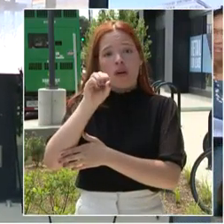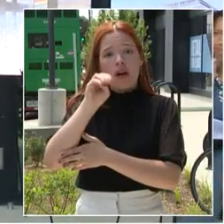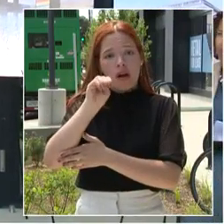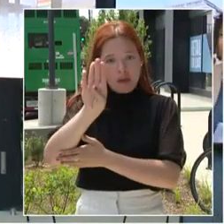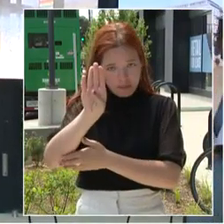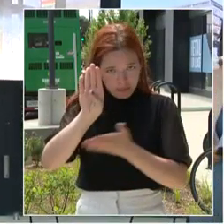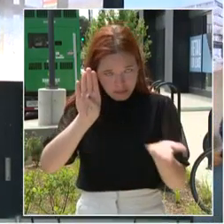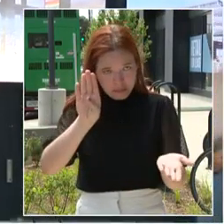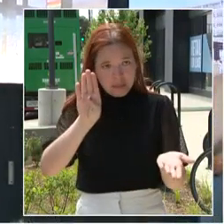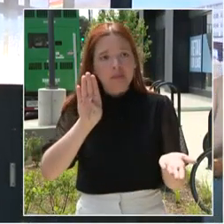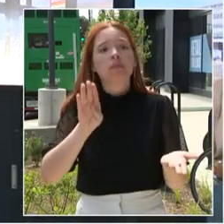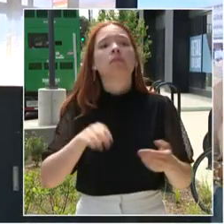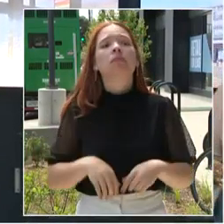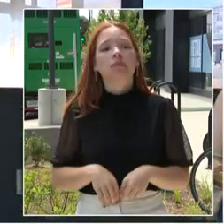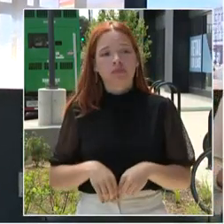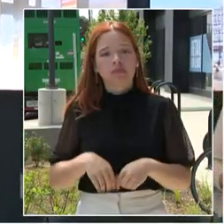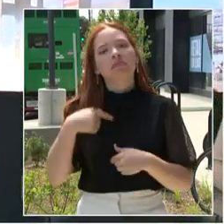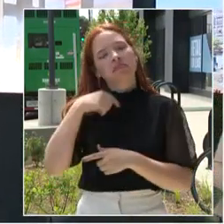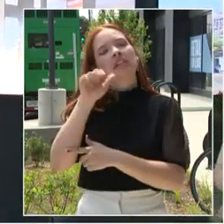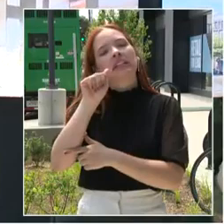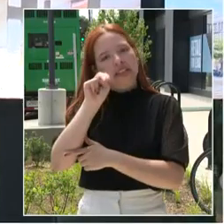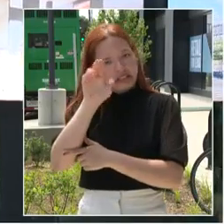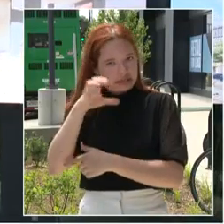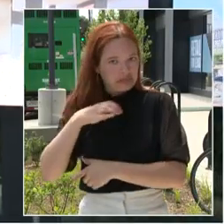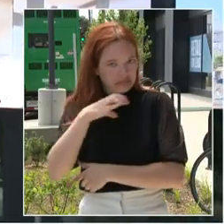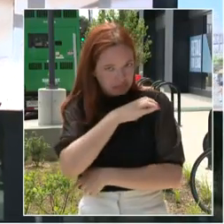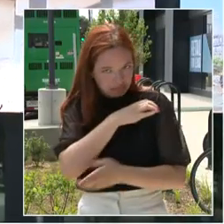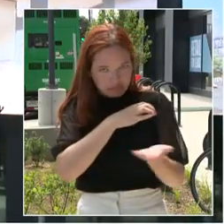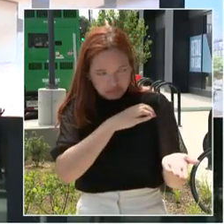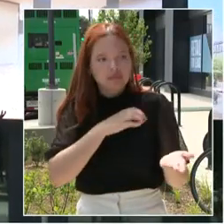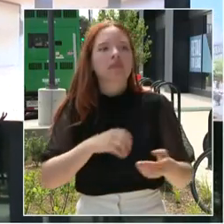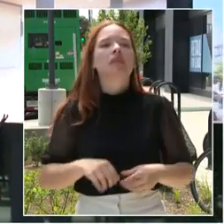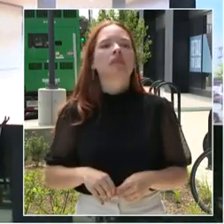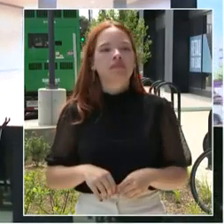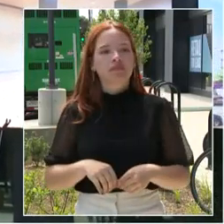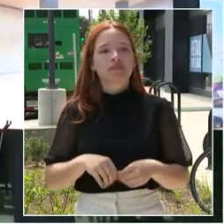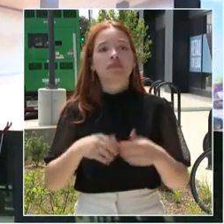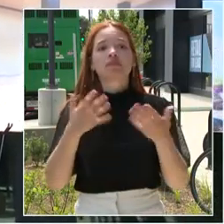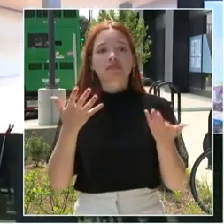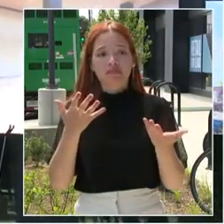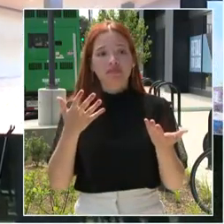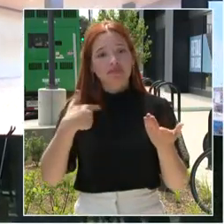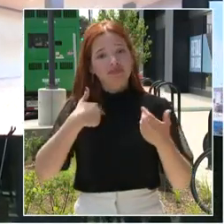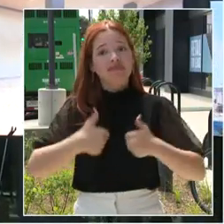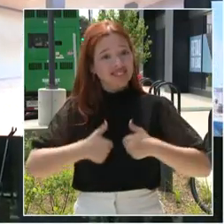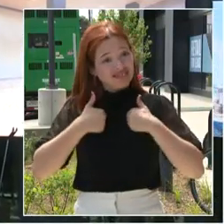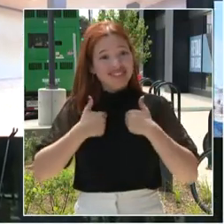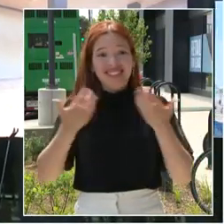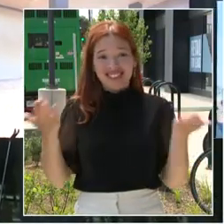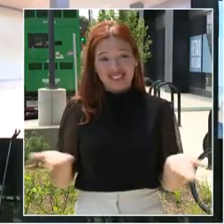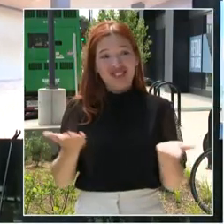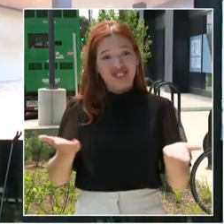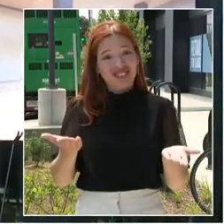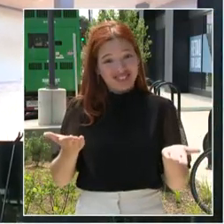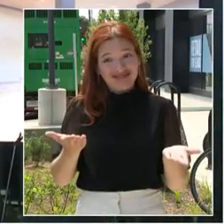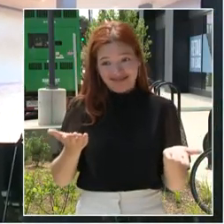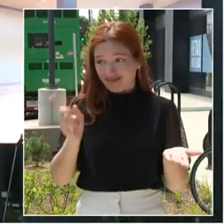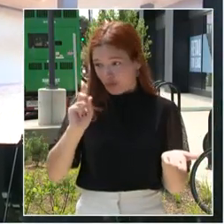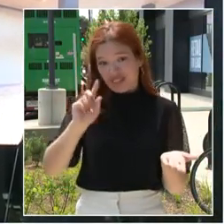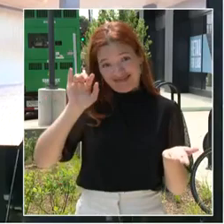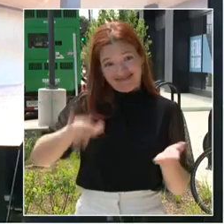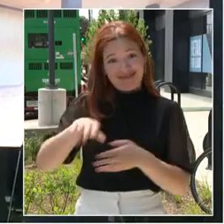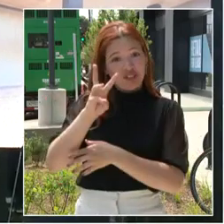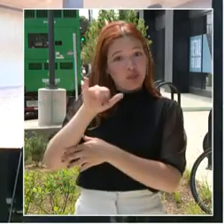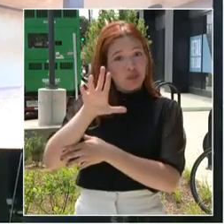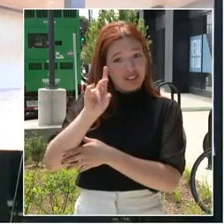for 7F01. Ward 7, lifelong resident, four generations deep. As I shared, when this